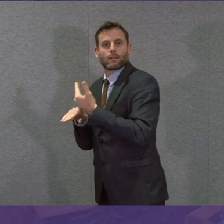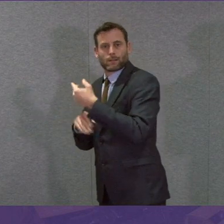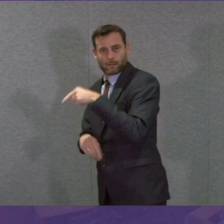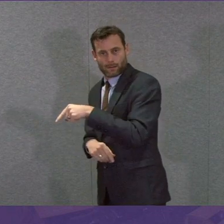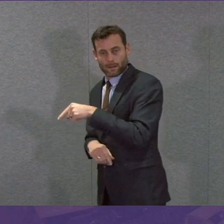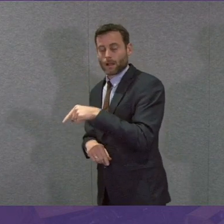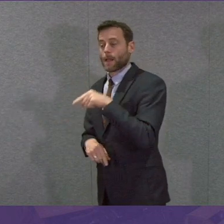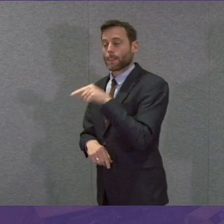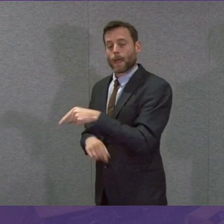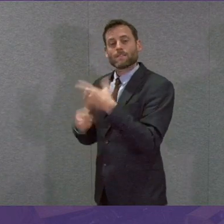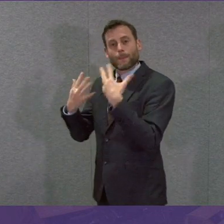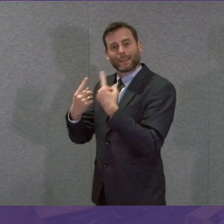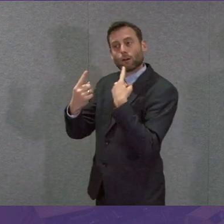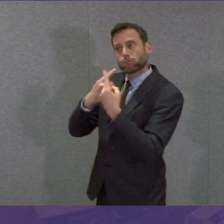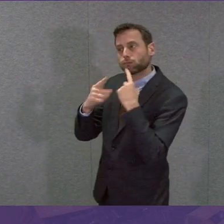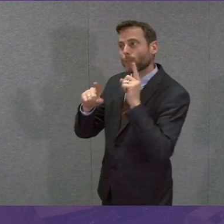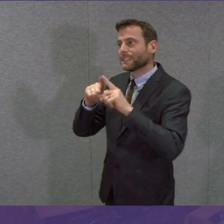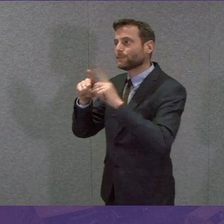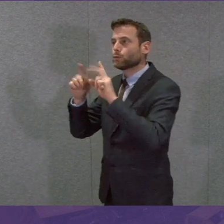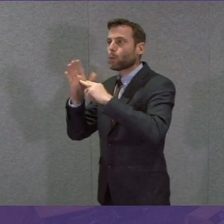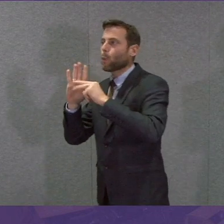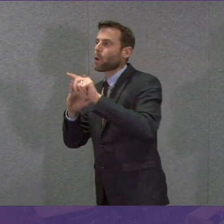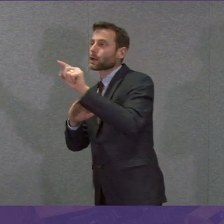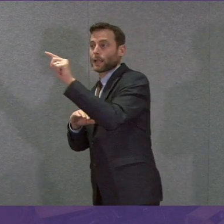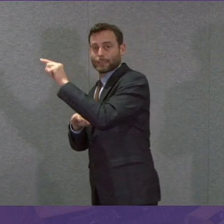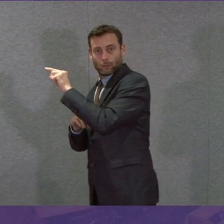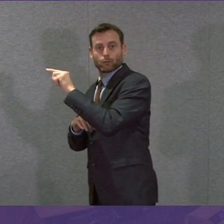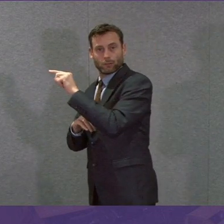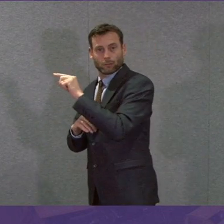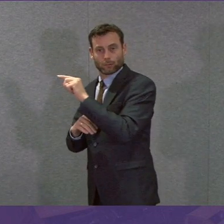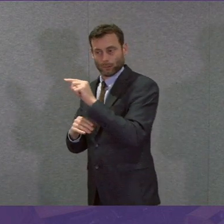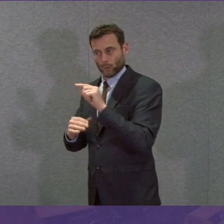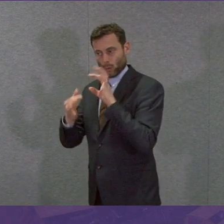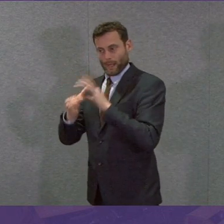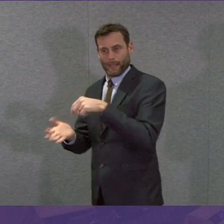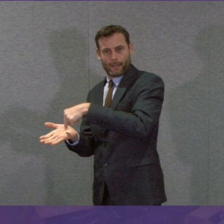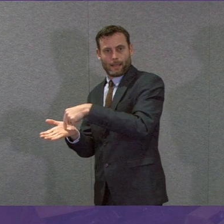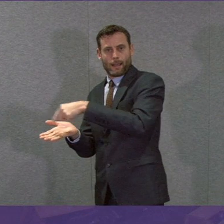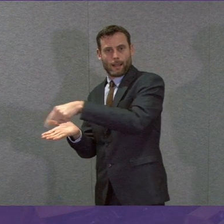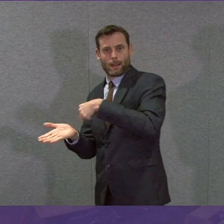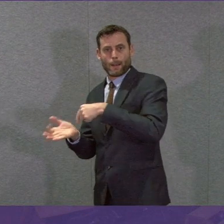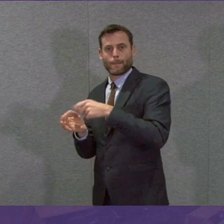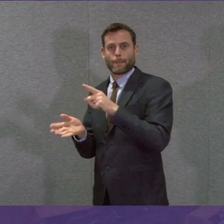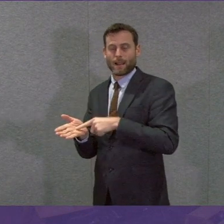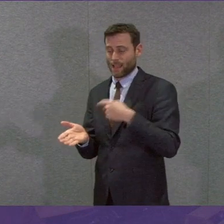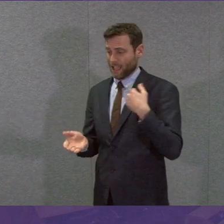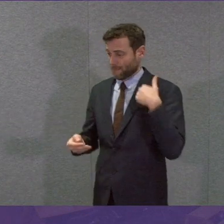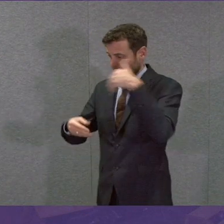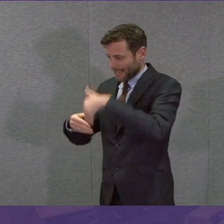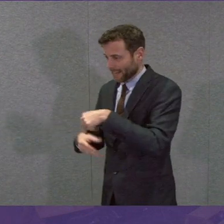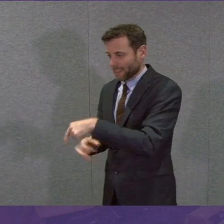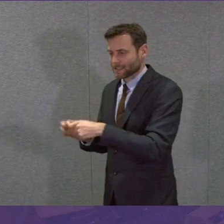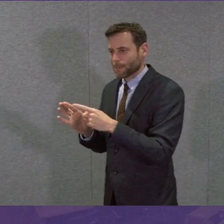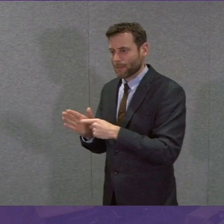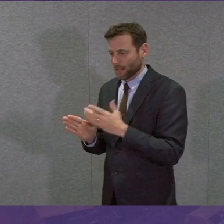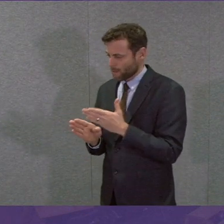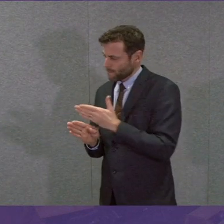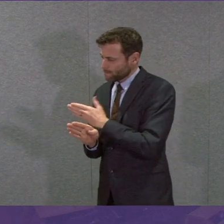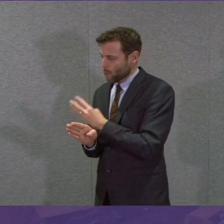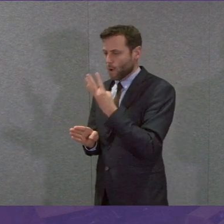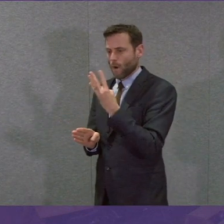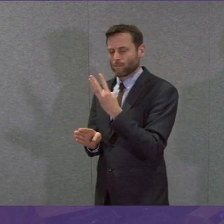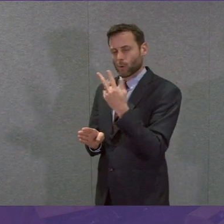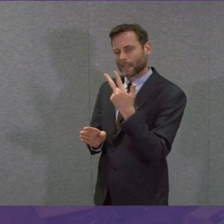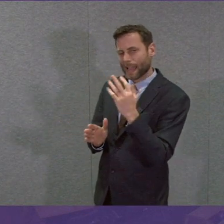talked to the stakeholders with whom they normally deal. I have been involved in this bill for something like 48 hours, perhaps just slightly